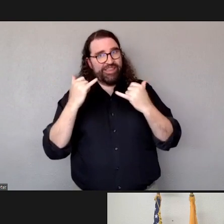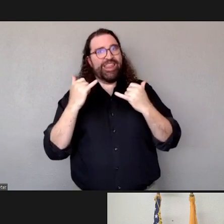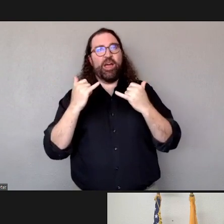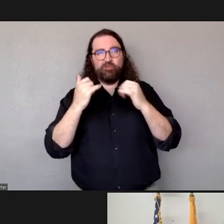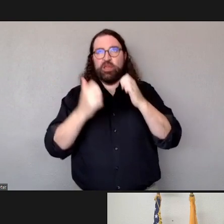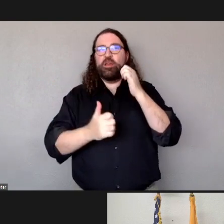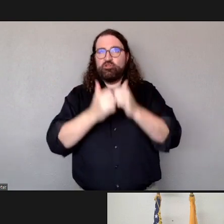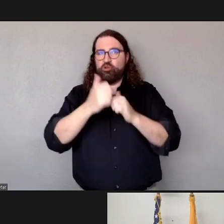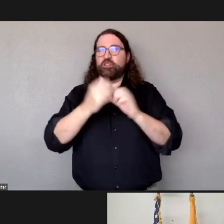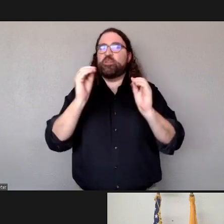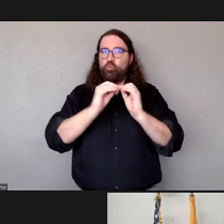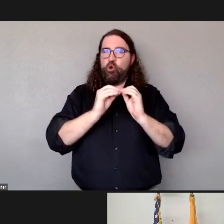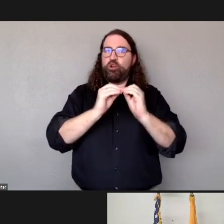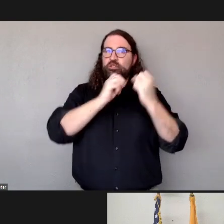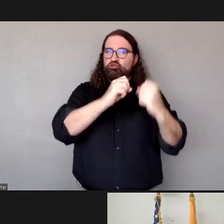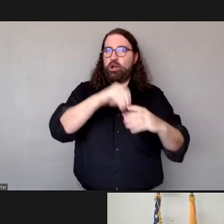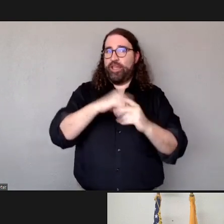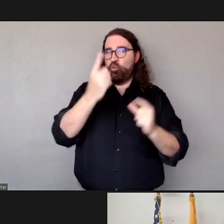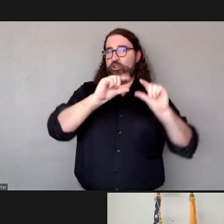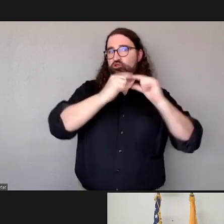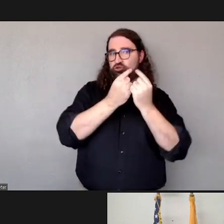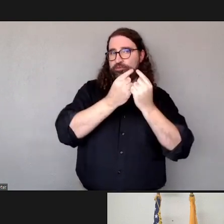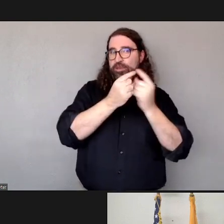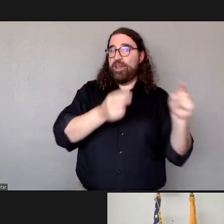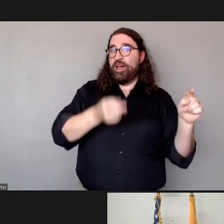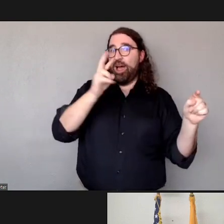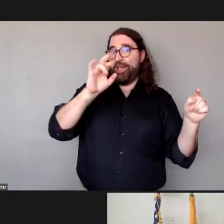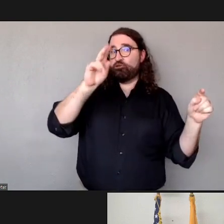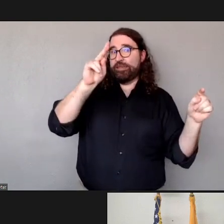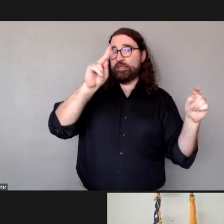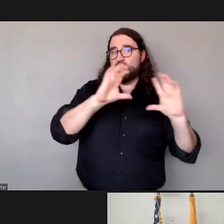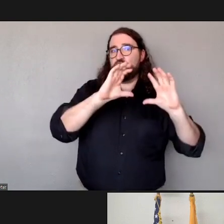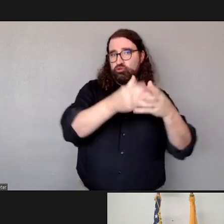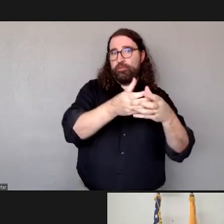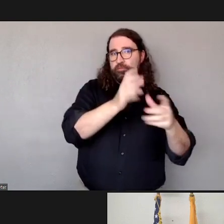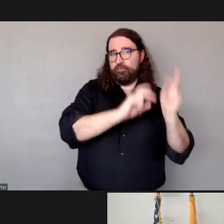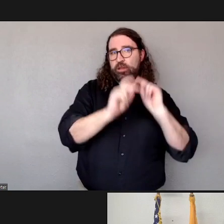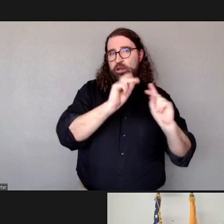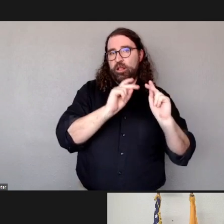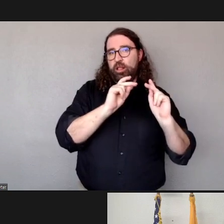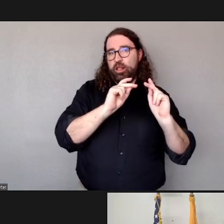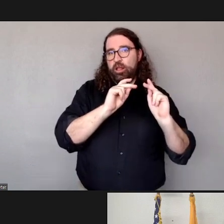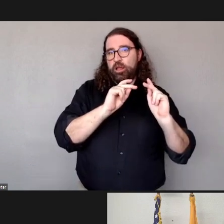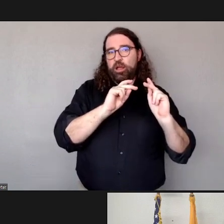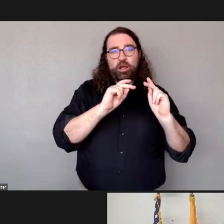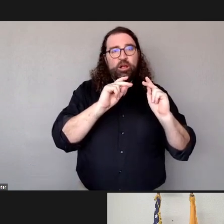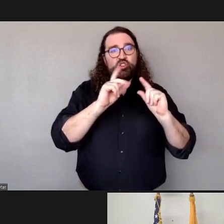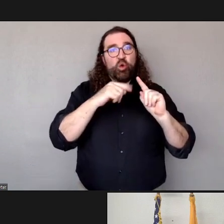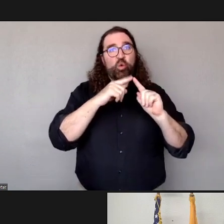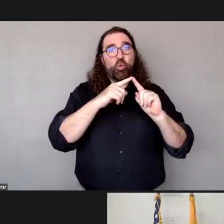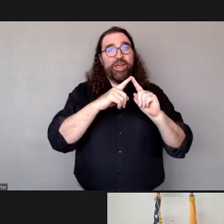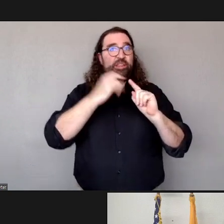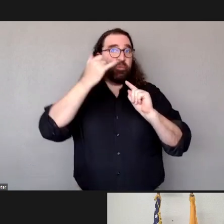group in particular. And so that is a high risk group that we're basically when you call the call center, we